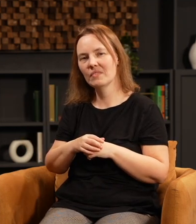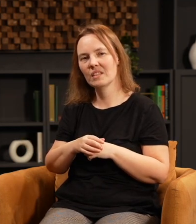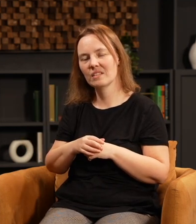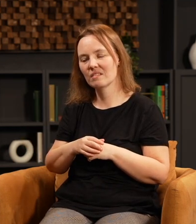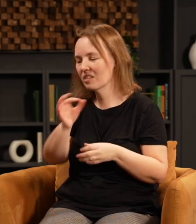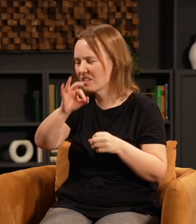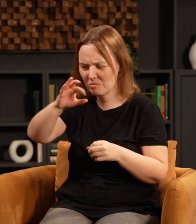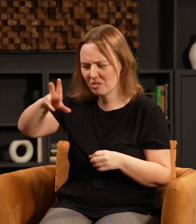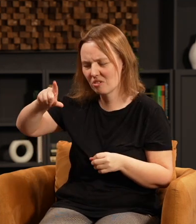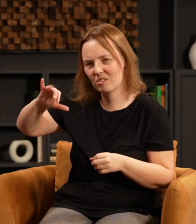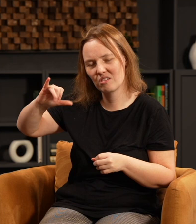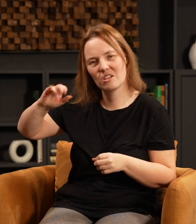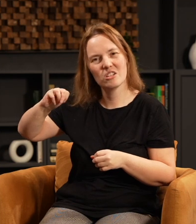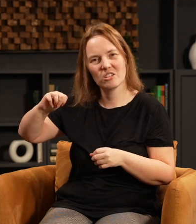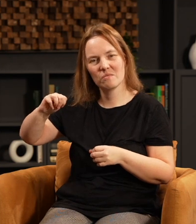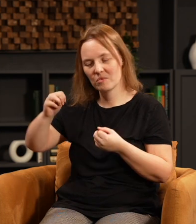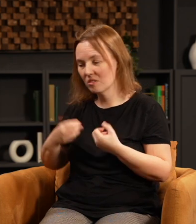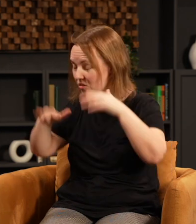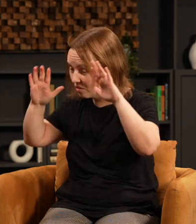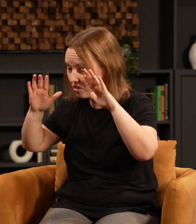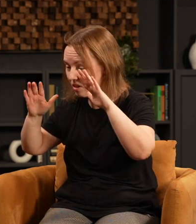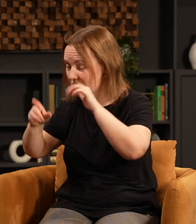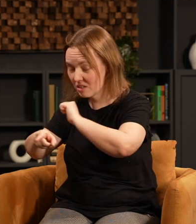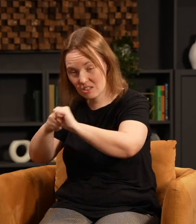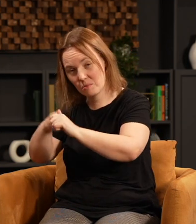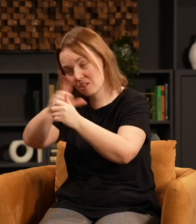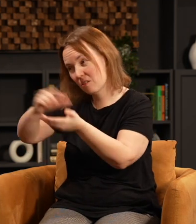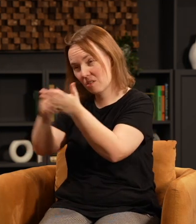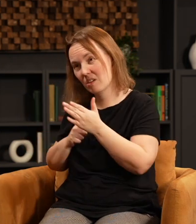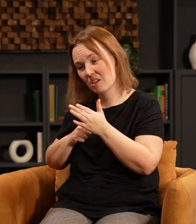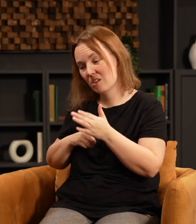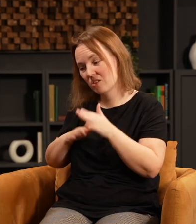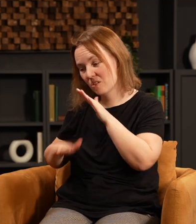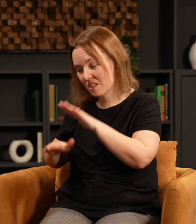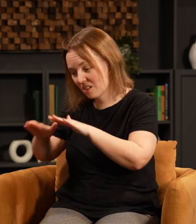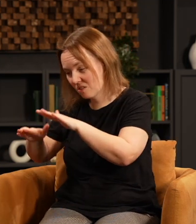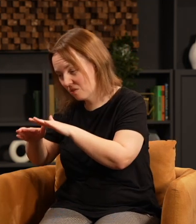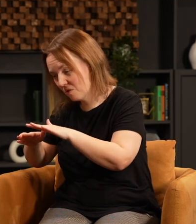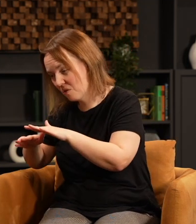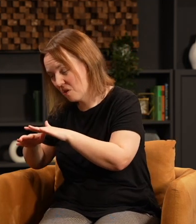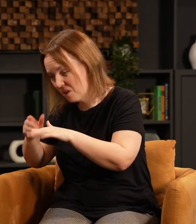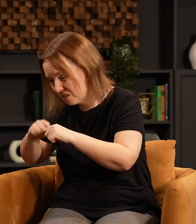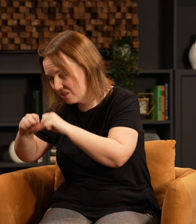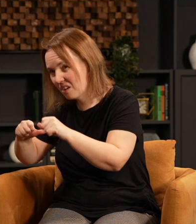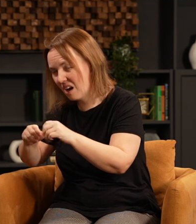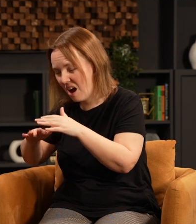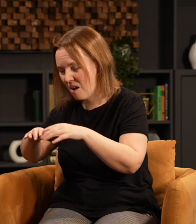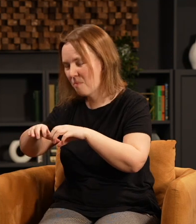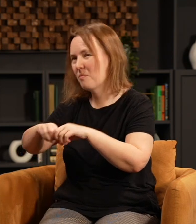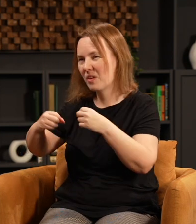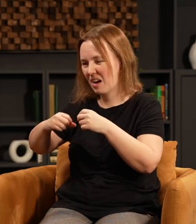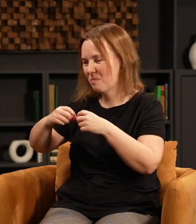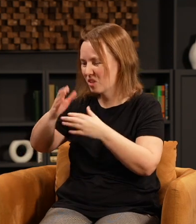give yourself to the disciplines the Lord has given to you, and what are you doing? As you continue to walk with the Lord, I'm going this way. I'm breaking off the pull of this. I'm